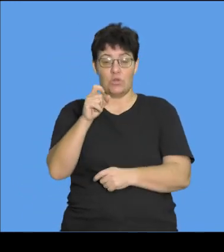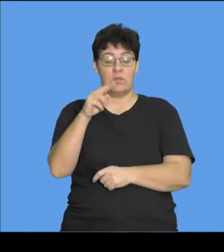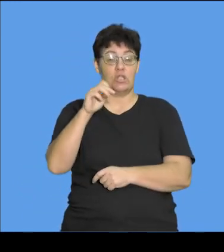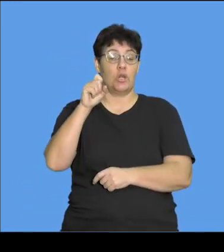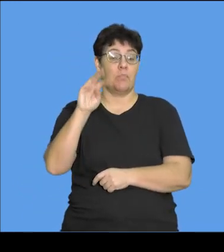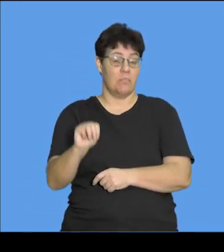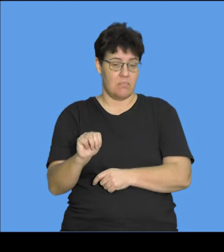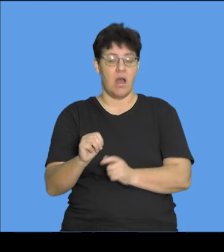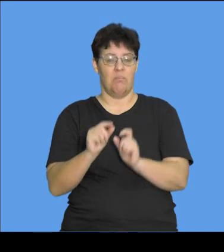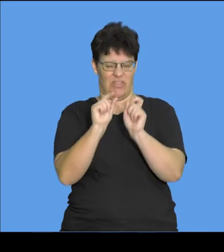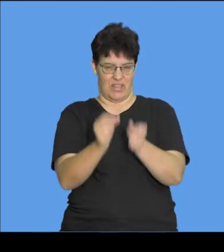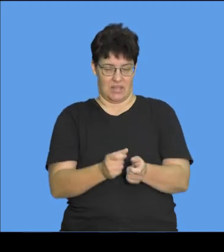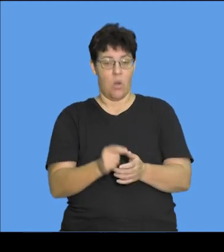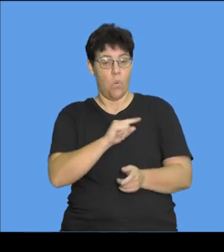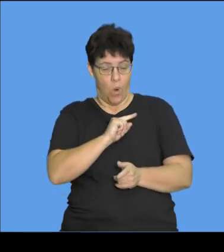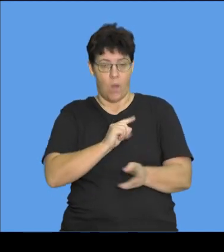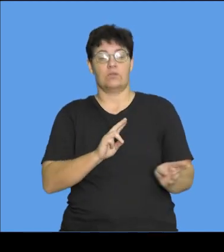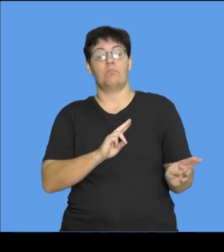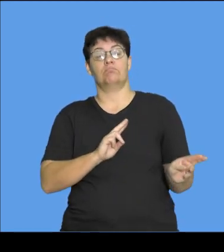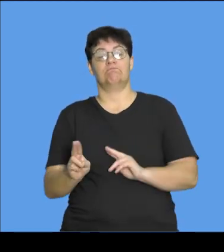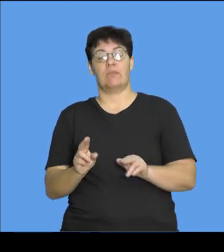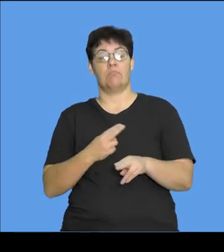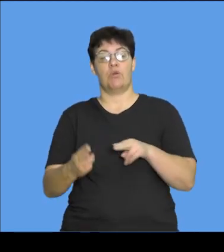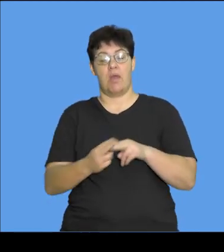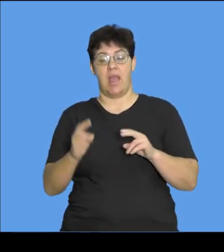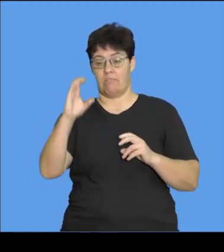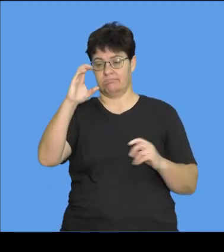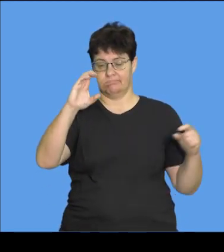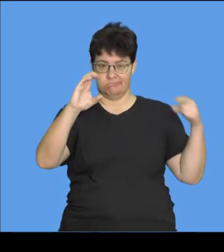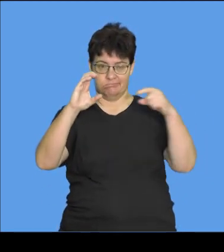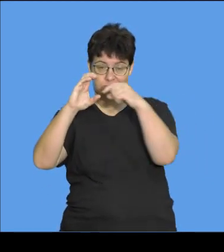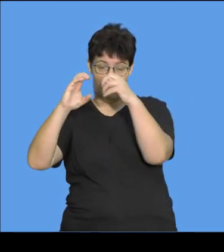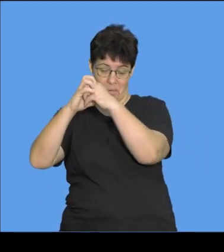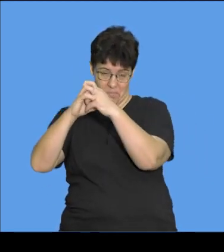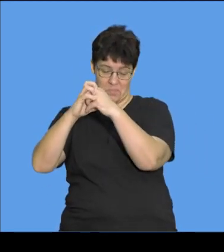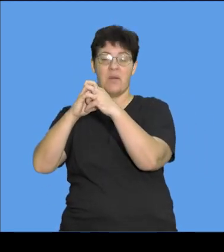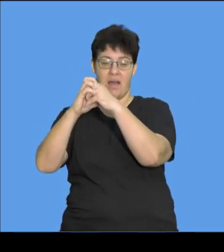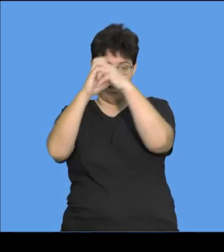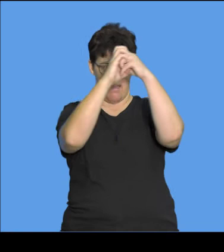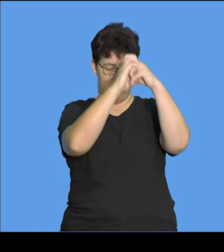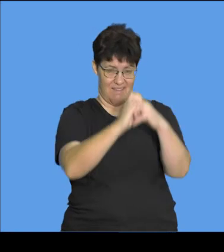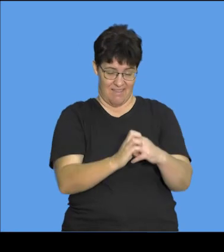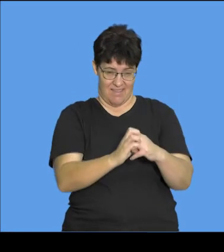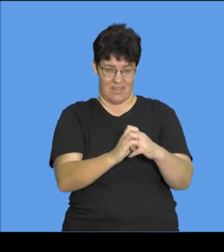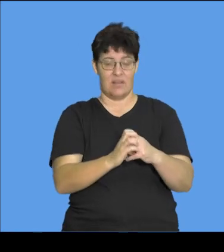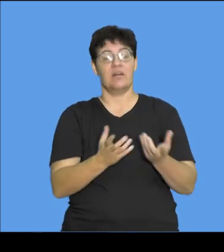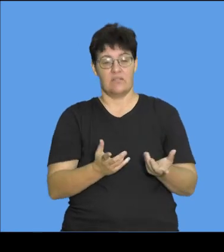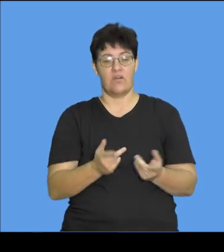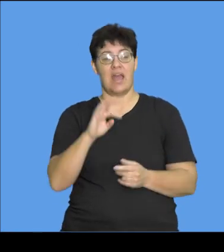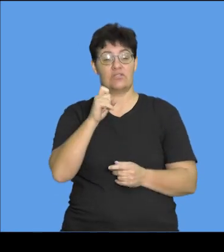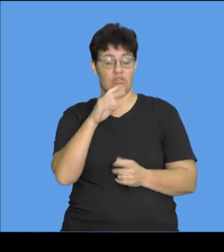the implantation of the fertilized egg. And this is due to the effect of estrogen and, more importantly,